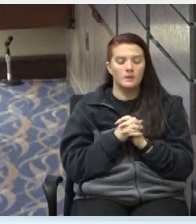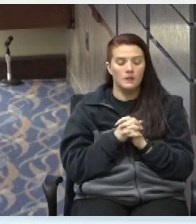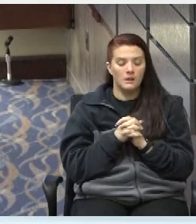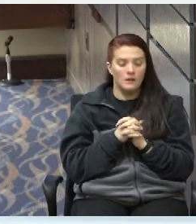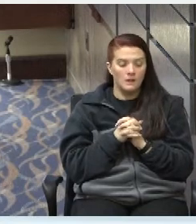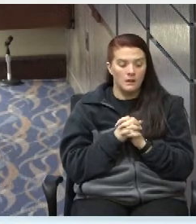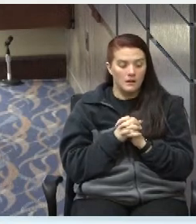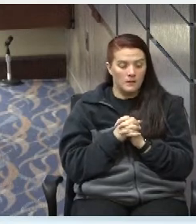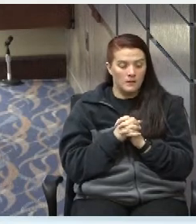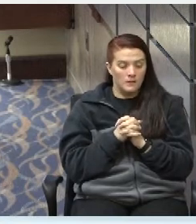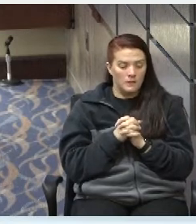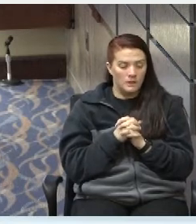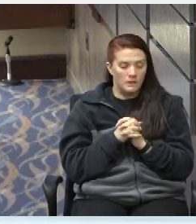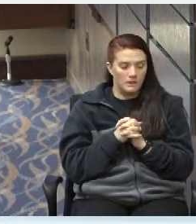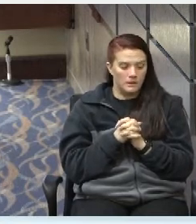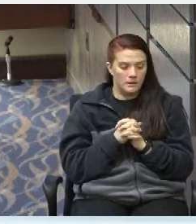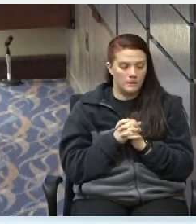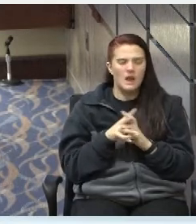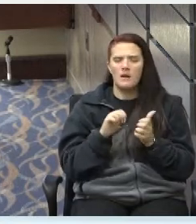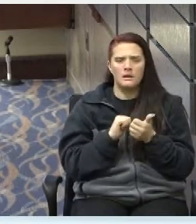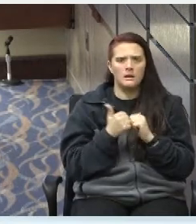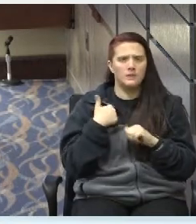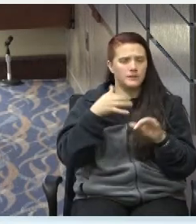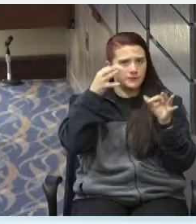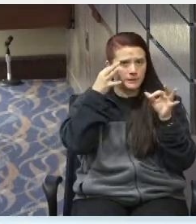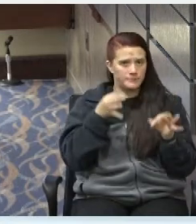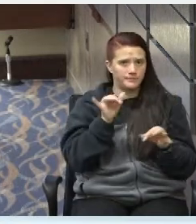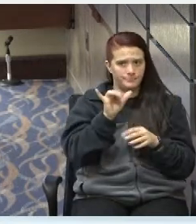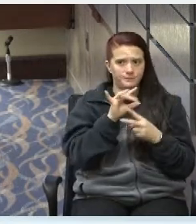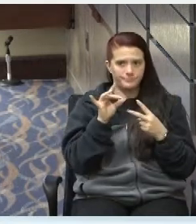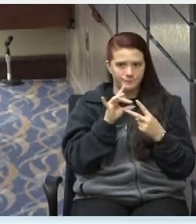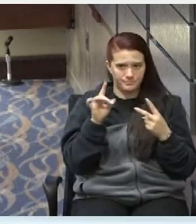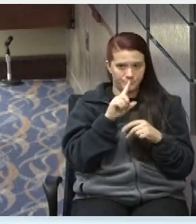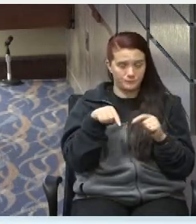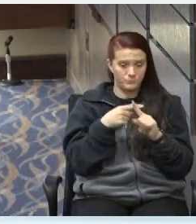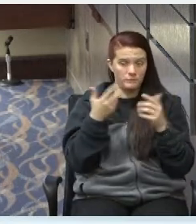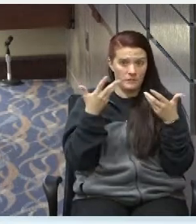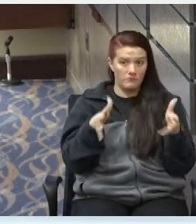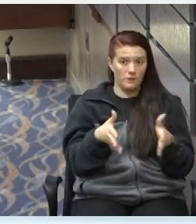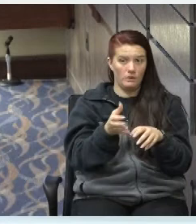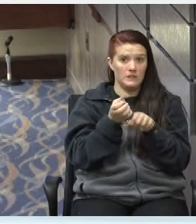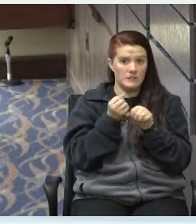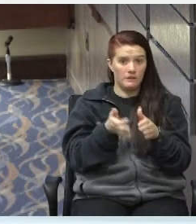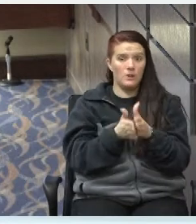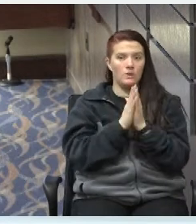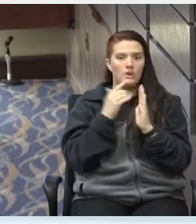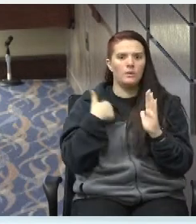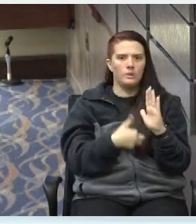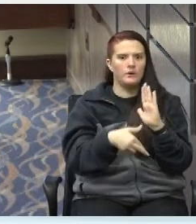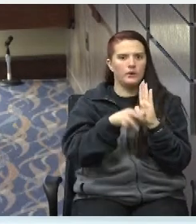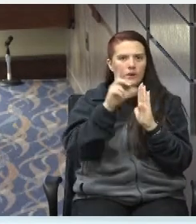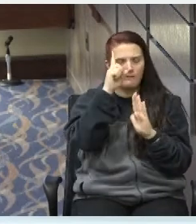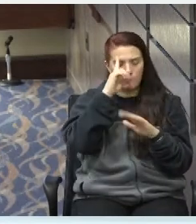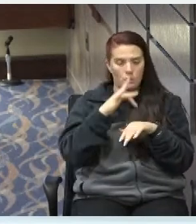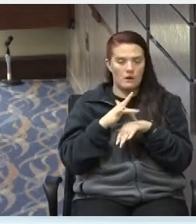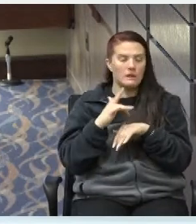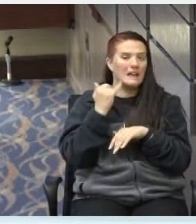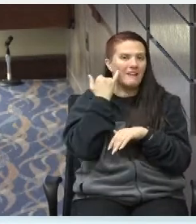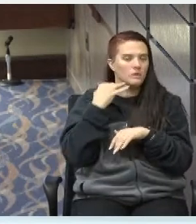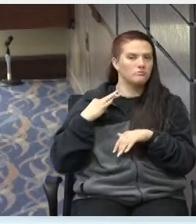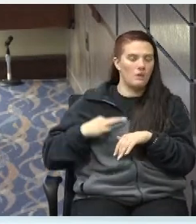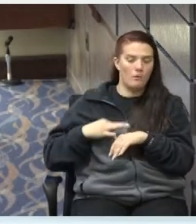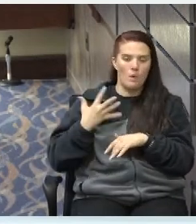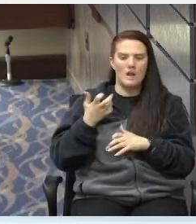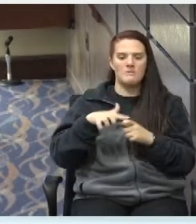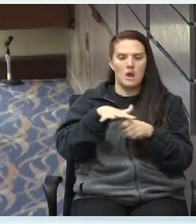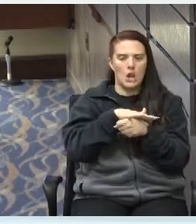So how do we determine those options? Once we receive a request, we review for eligibility. We'd like it to be a